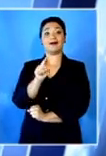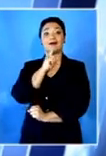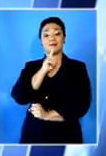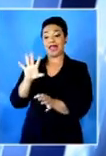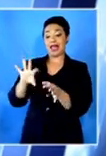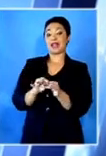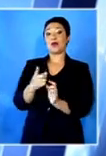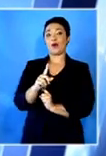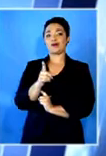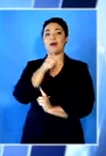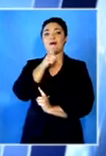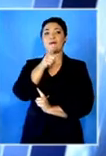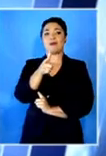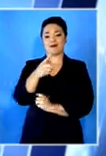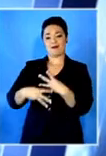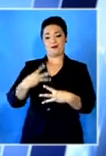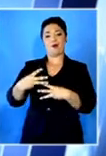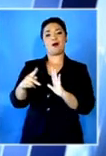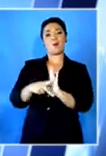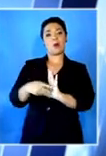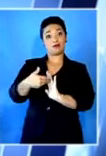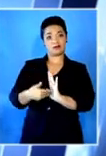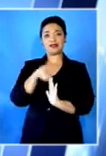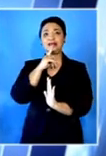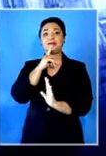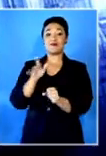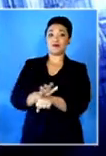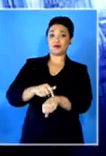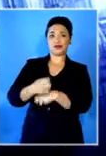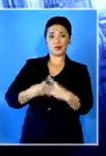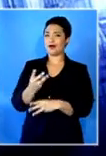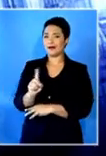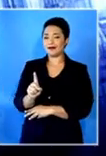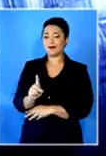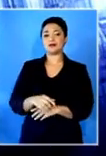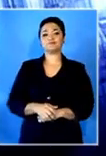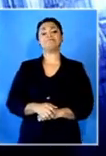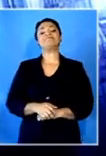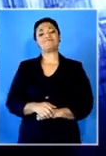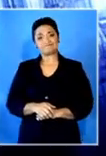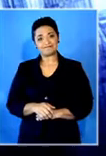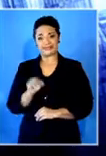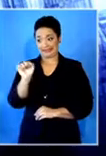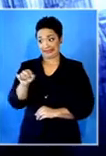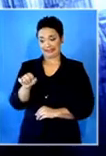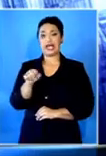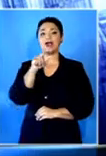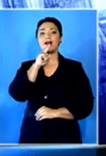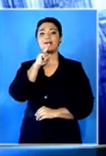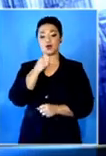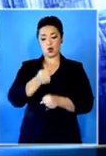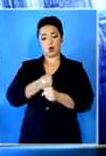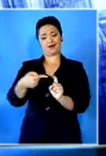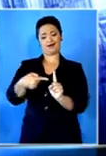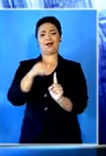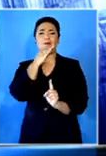works program, but they could be very temporary jobs, couldn't they? Yeah, that has been the argument in terms of how we define a job. That's